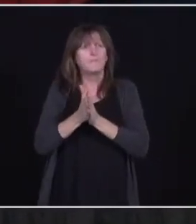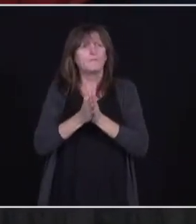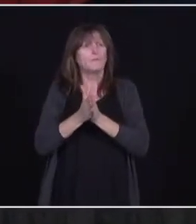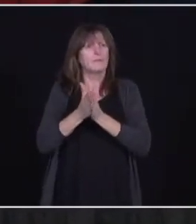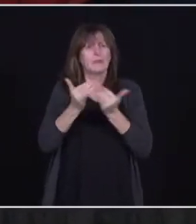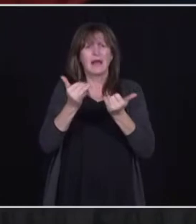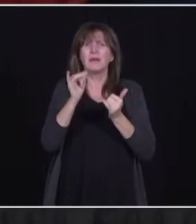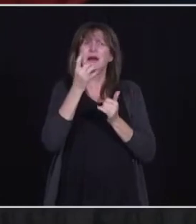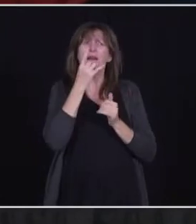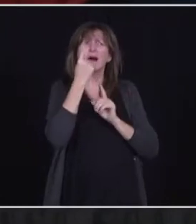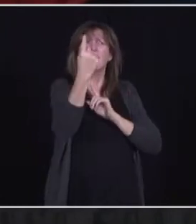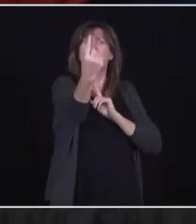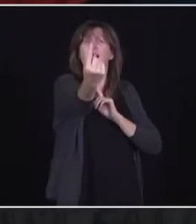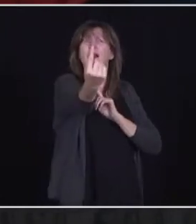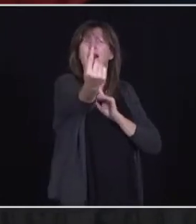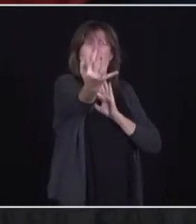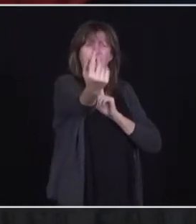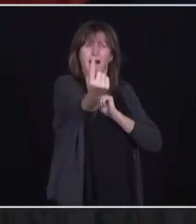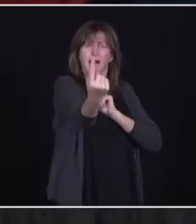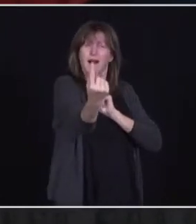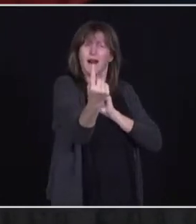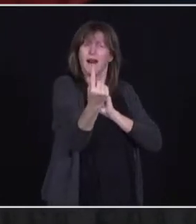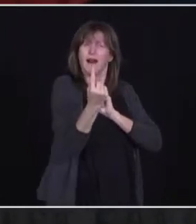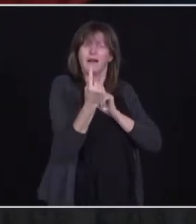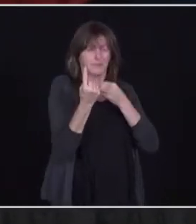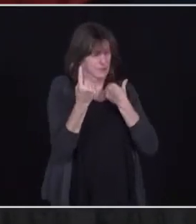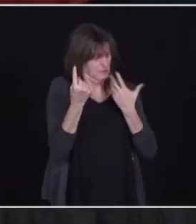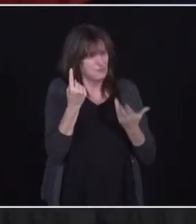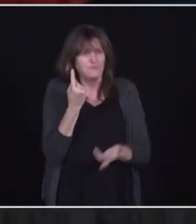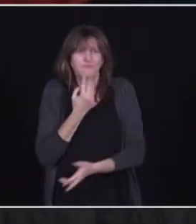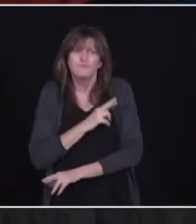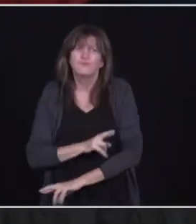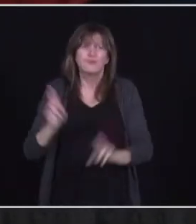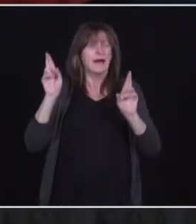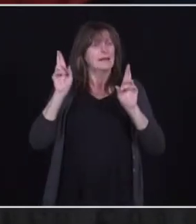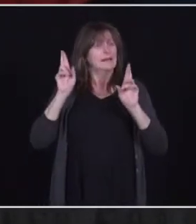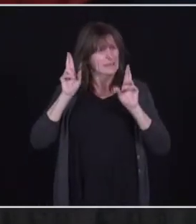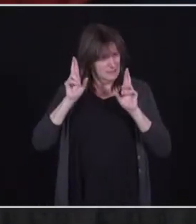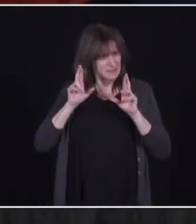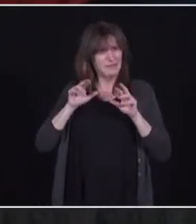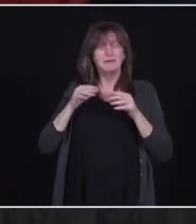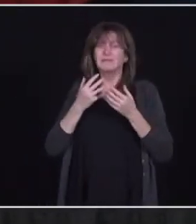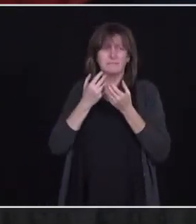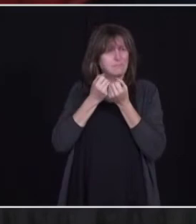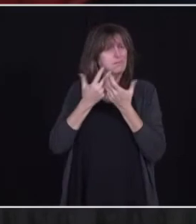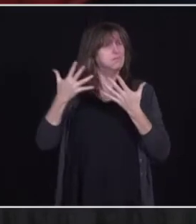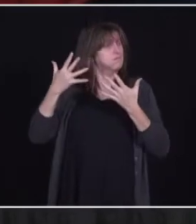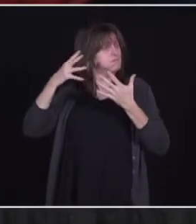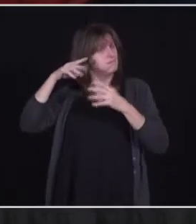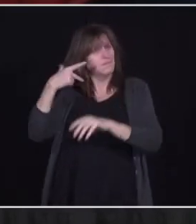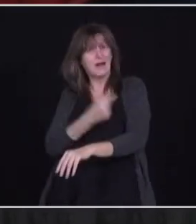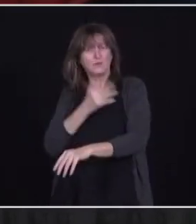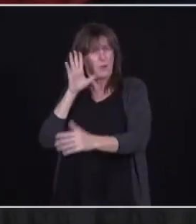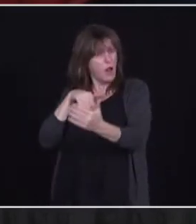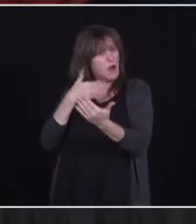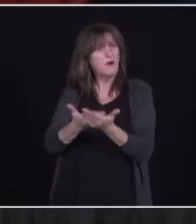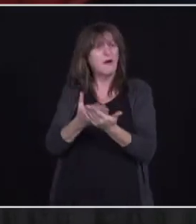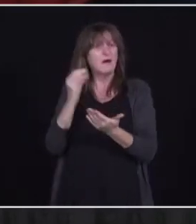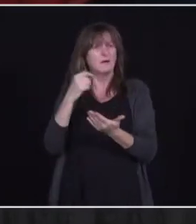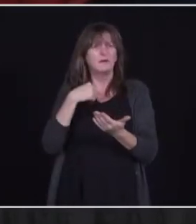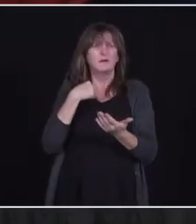are ready to commence with it. 3,000 doses of the vaccine will arrive in Ontario here. We believe on Monday, but